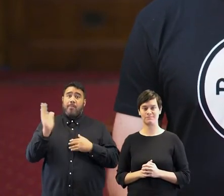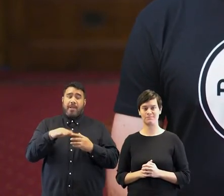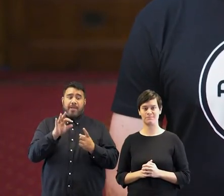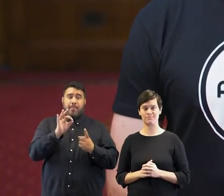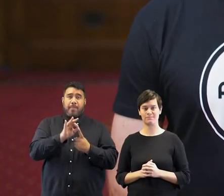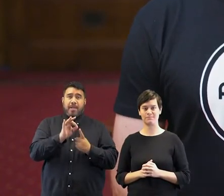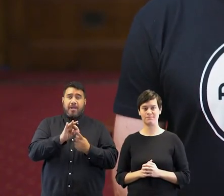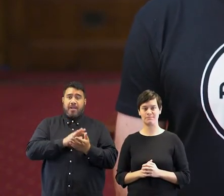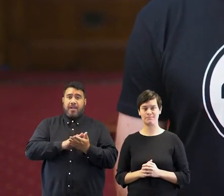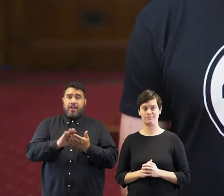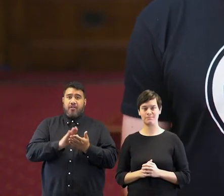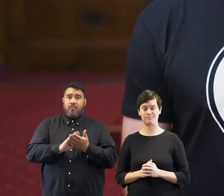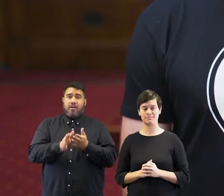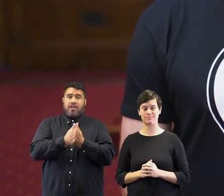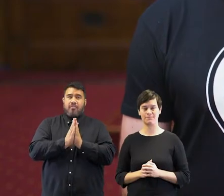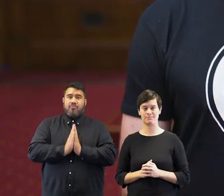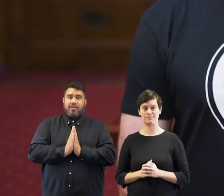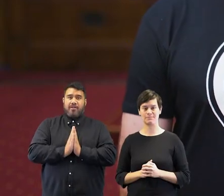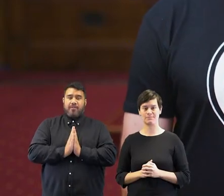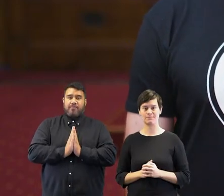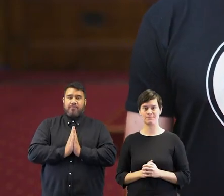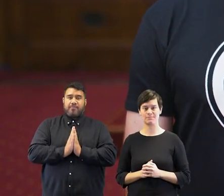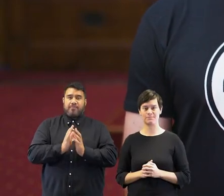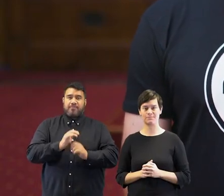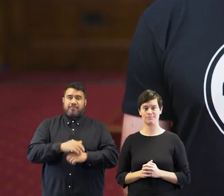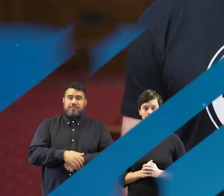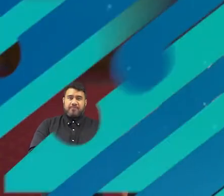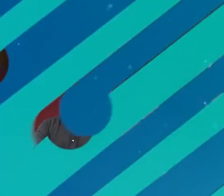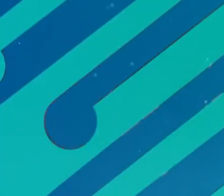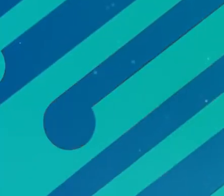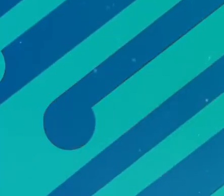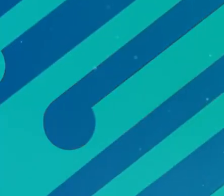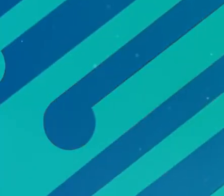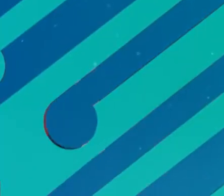welcome back Minister Piene Henare, who will close with a karakia.